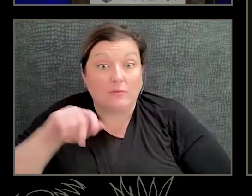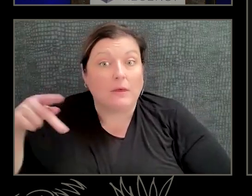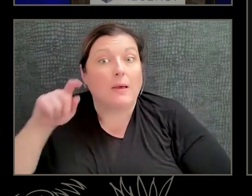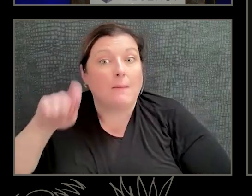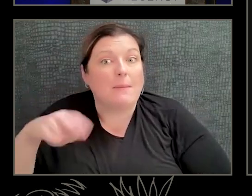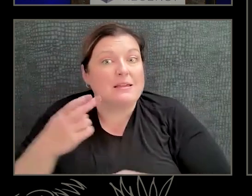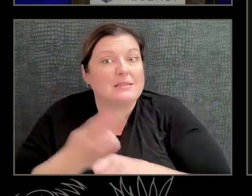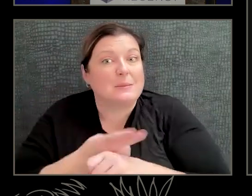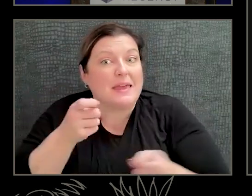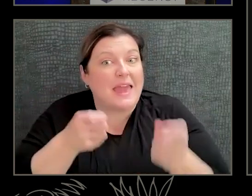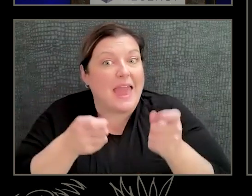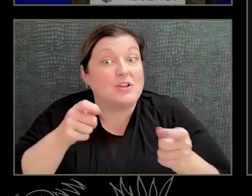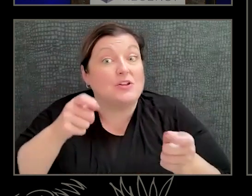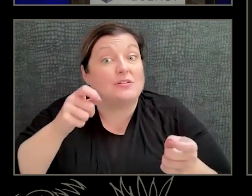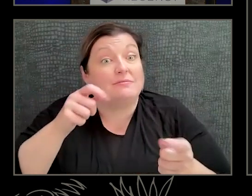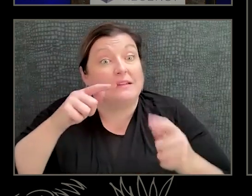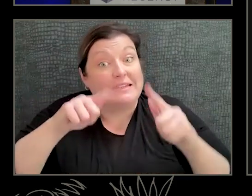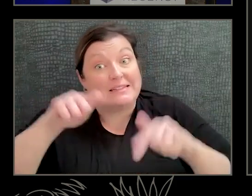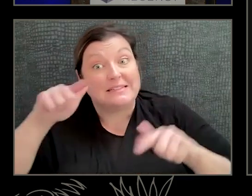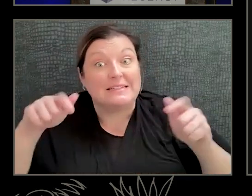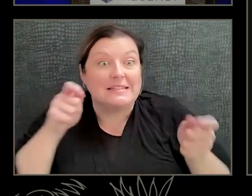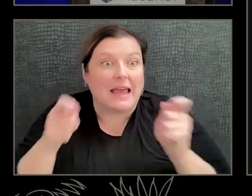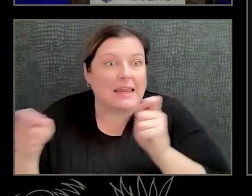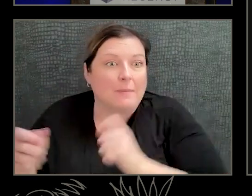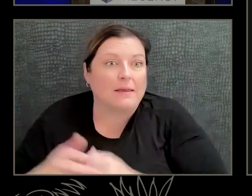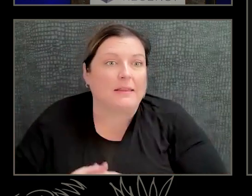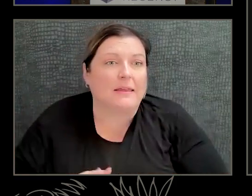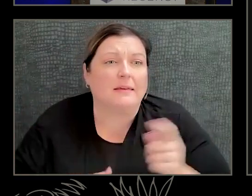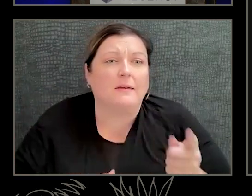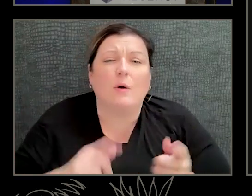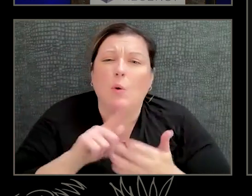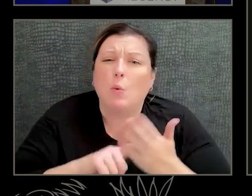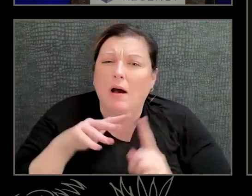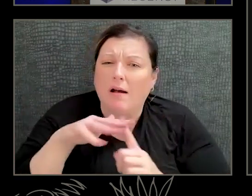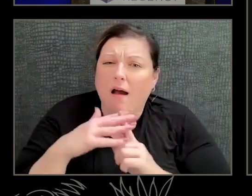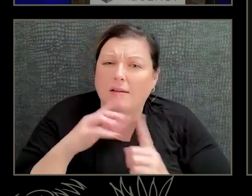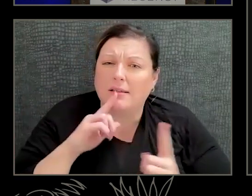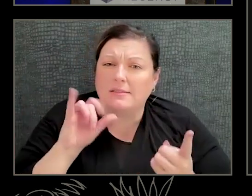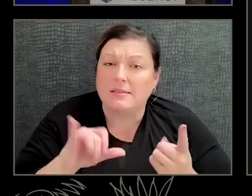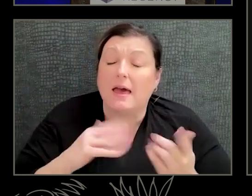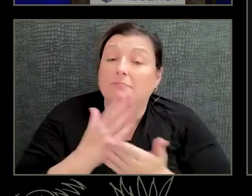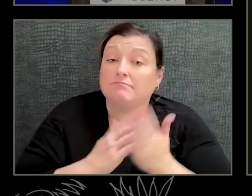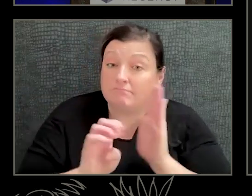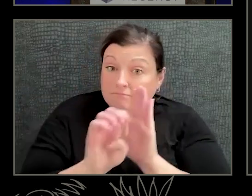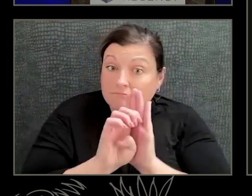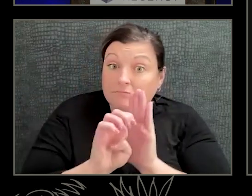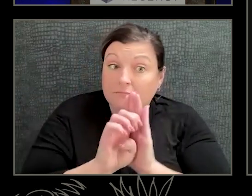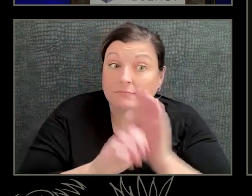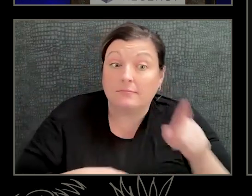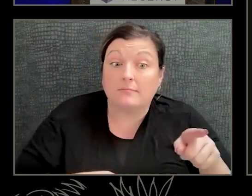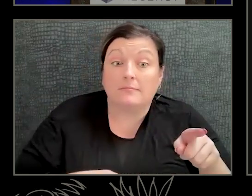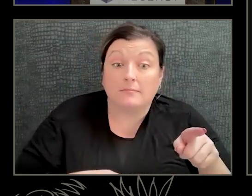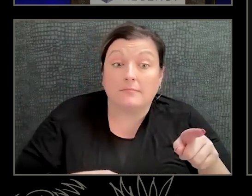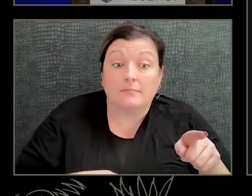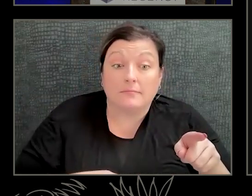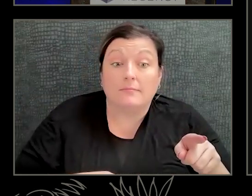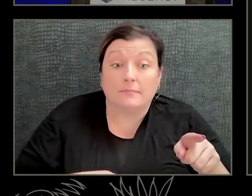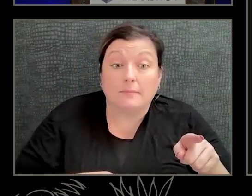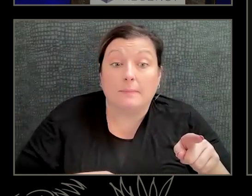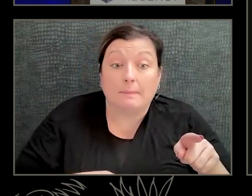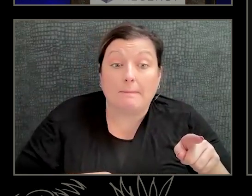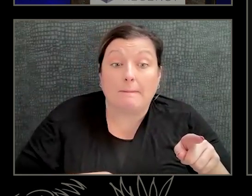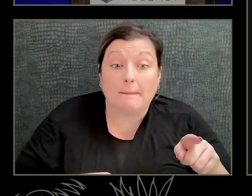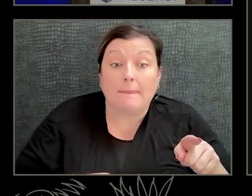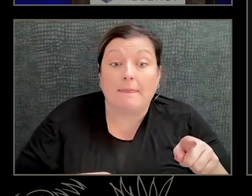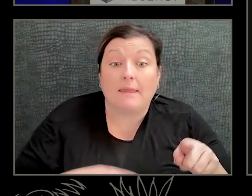dynamically. So what contextual rules are these? Some examples would be to prevent the approval of a post if